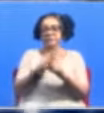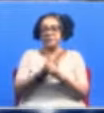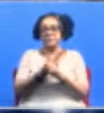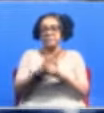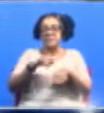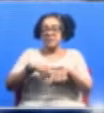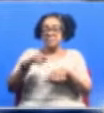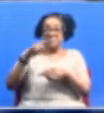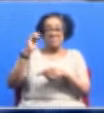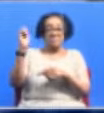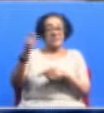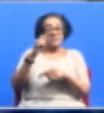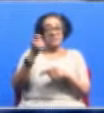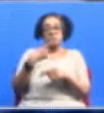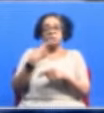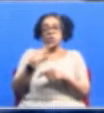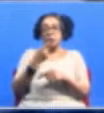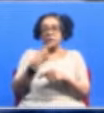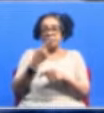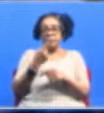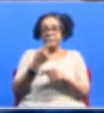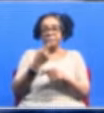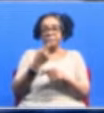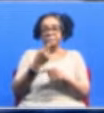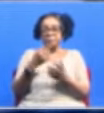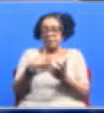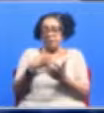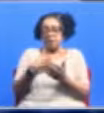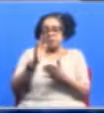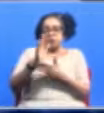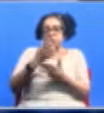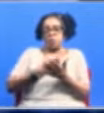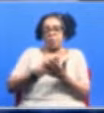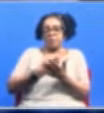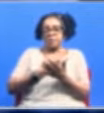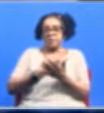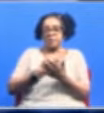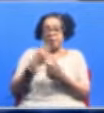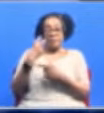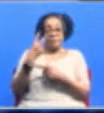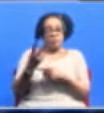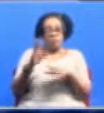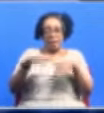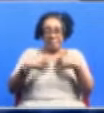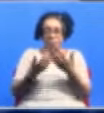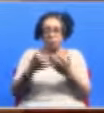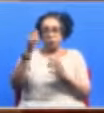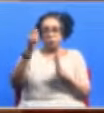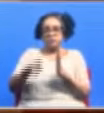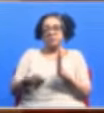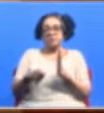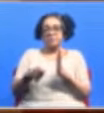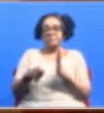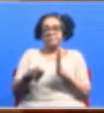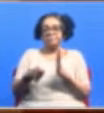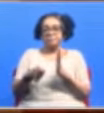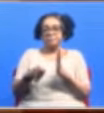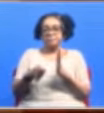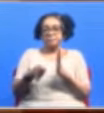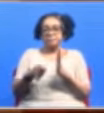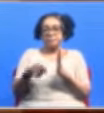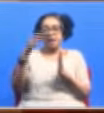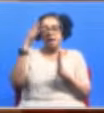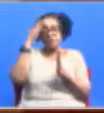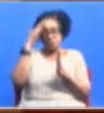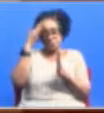alive. I mean, he had his own view on the judiciary. I knew he will come back to it, but I